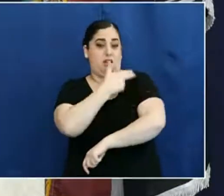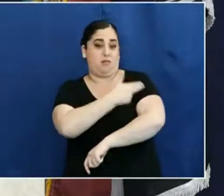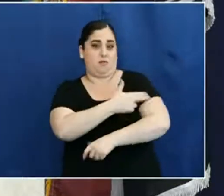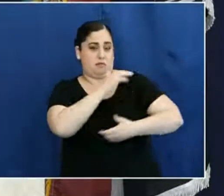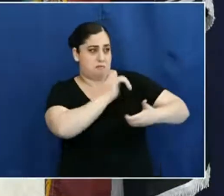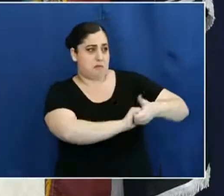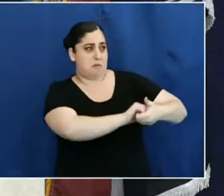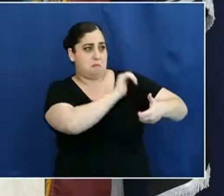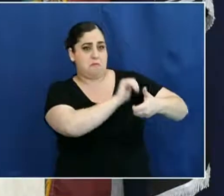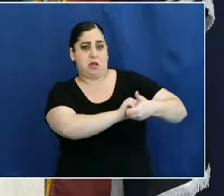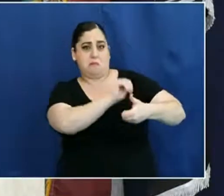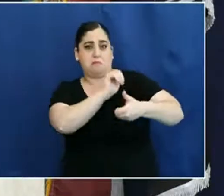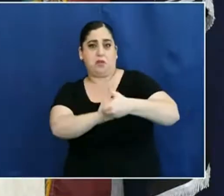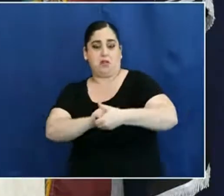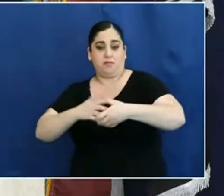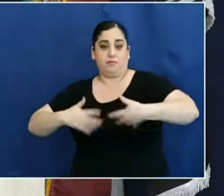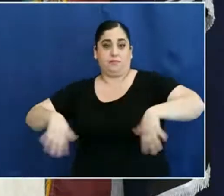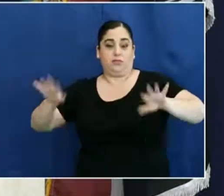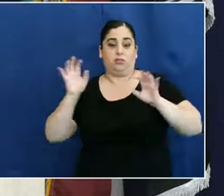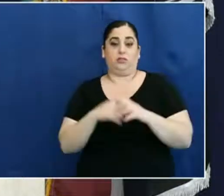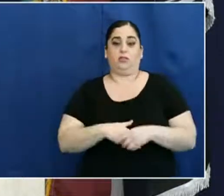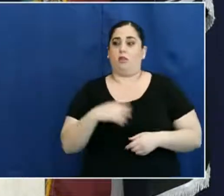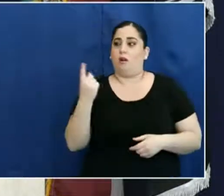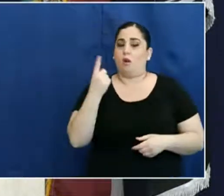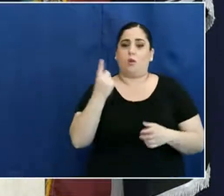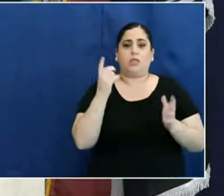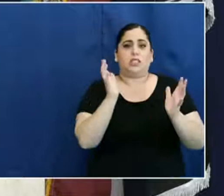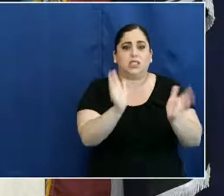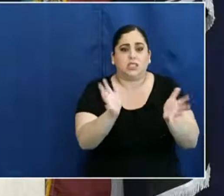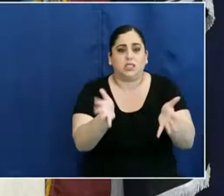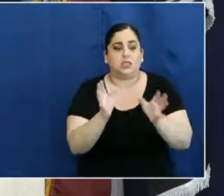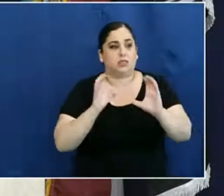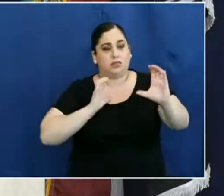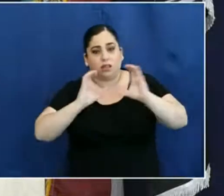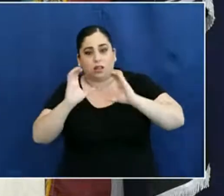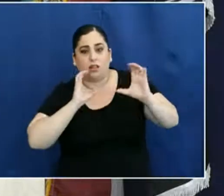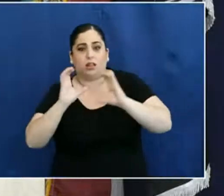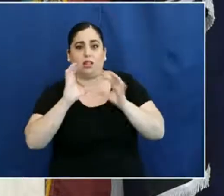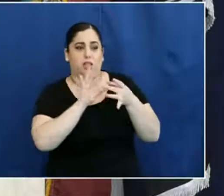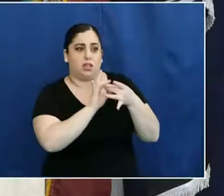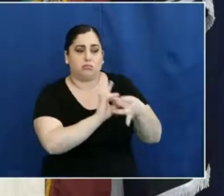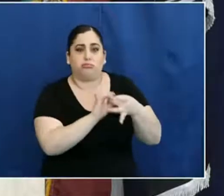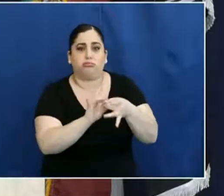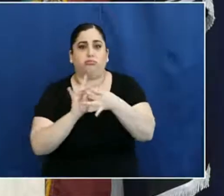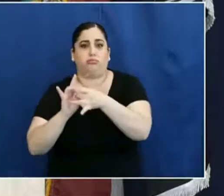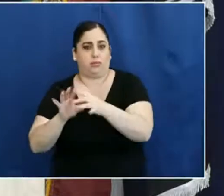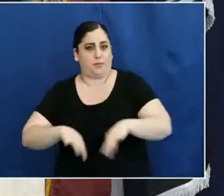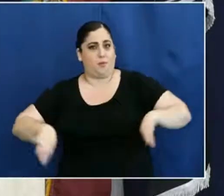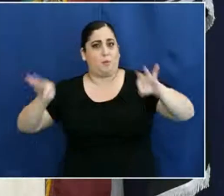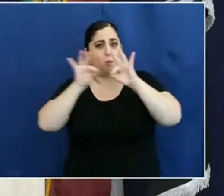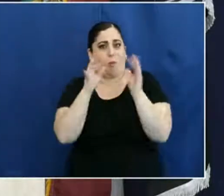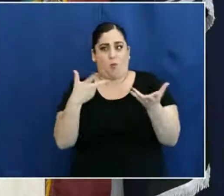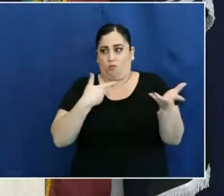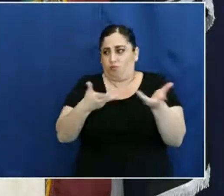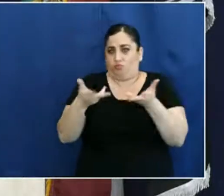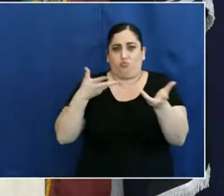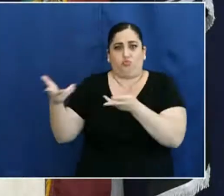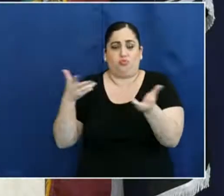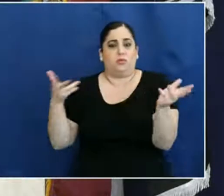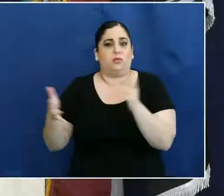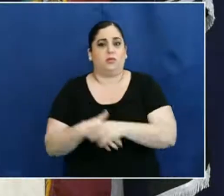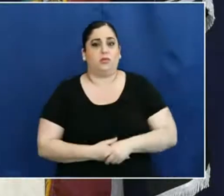We're constantly in communication. We're really working well together. And so I think in large part that the system, the way it's been